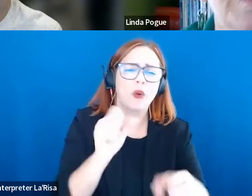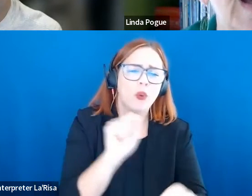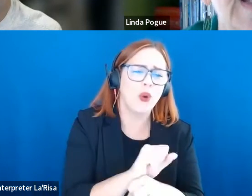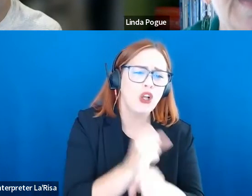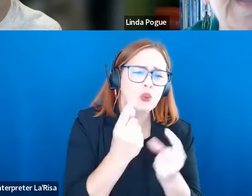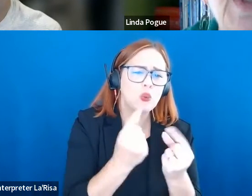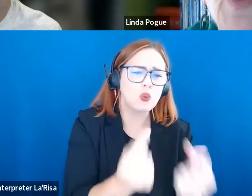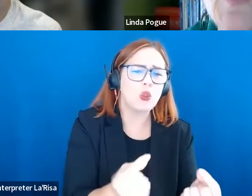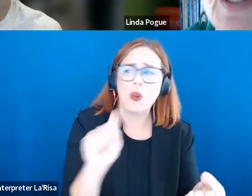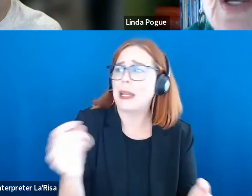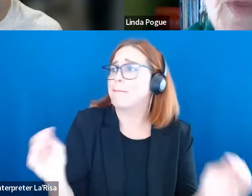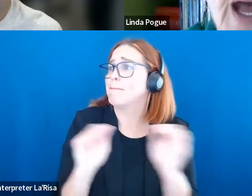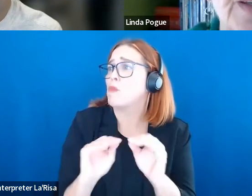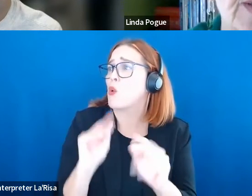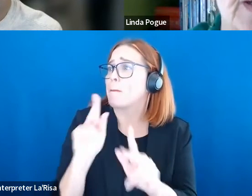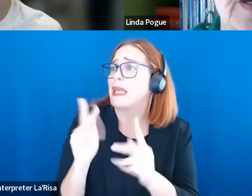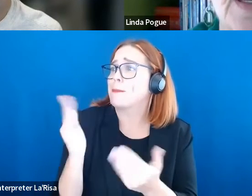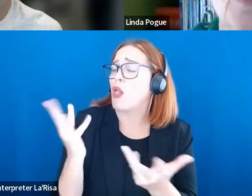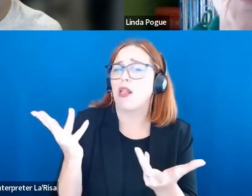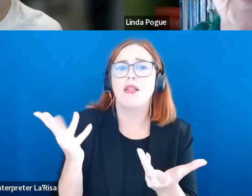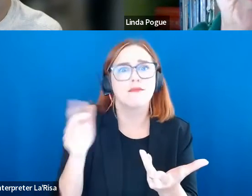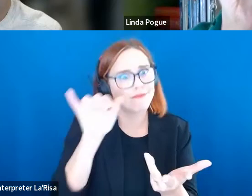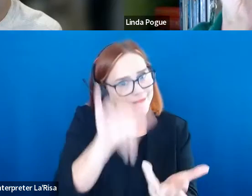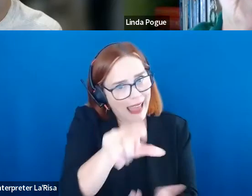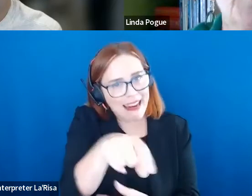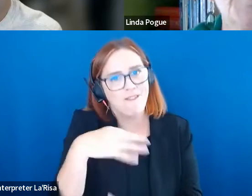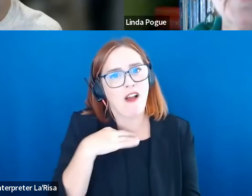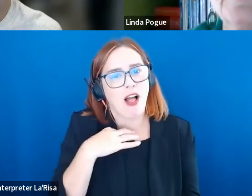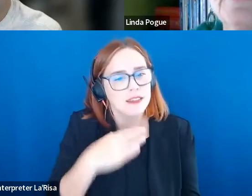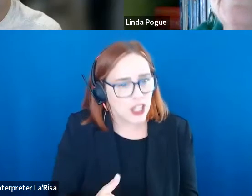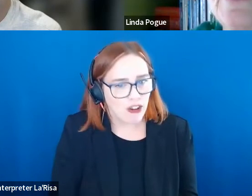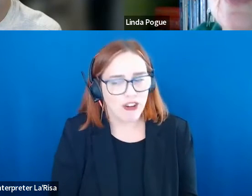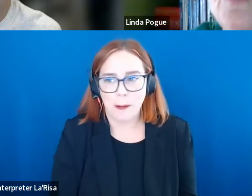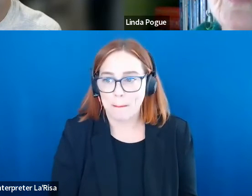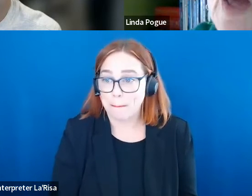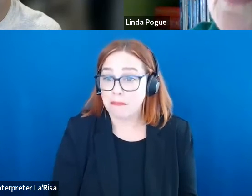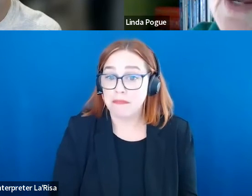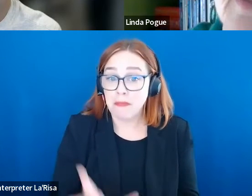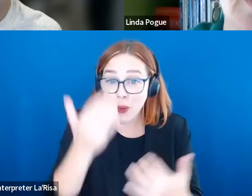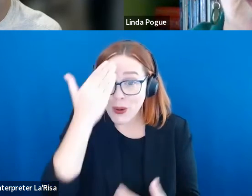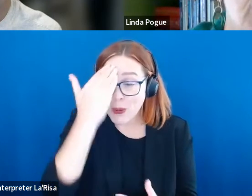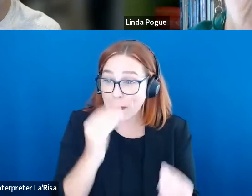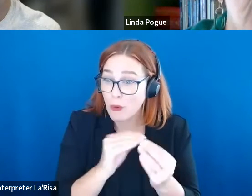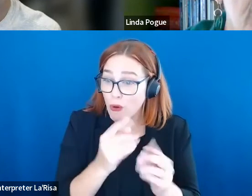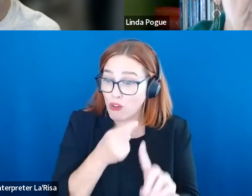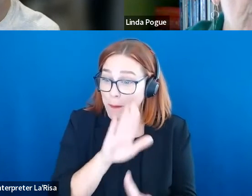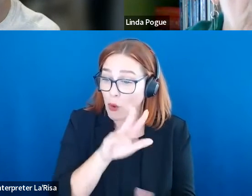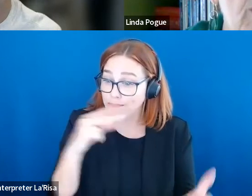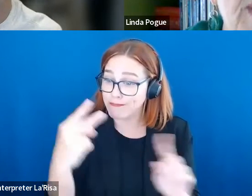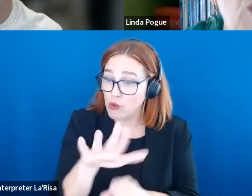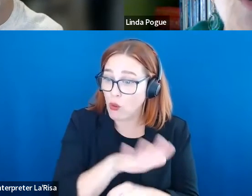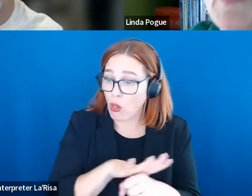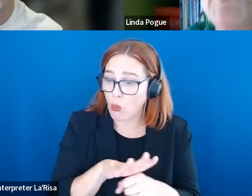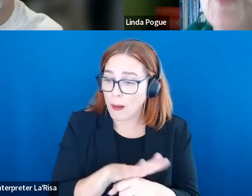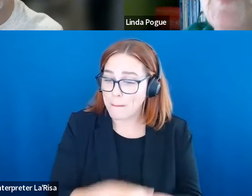then, is there somebody who's working on that? Are there groups of people working on that? Love to know. I bet the other